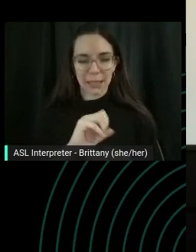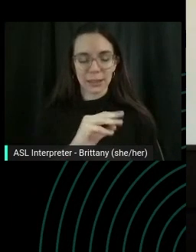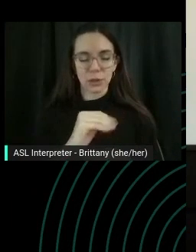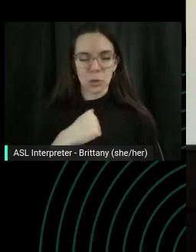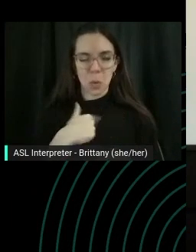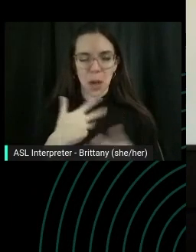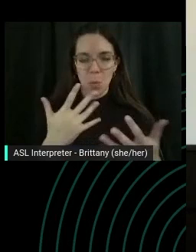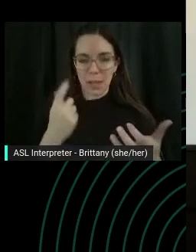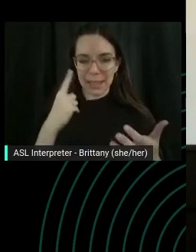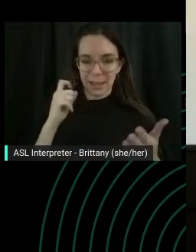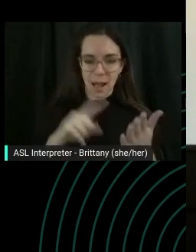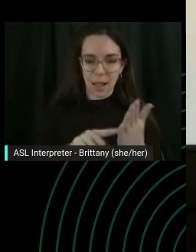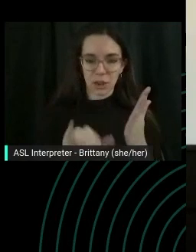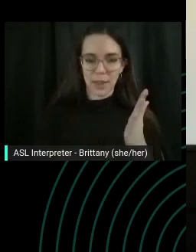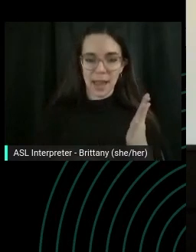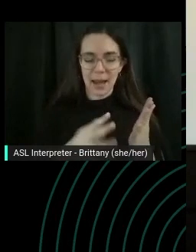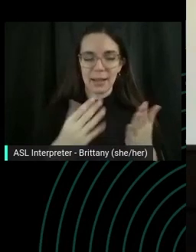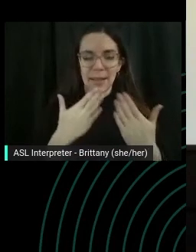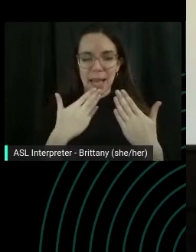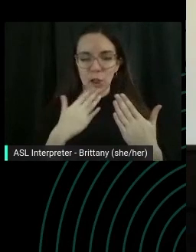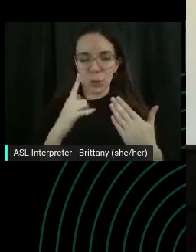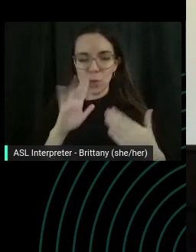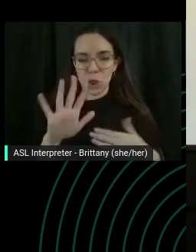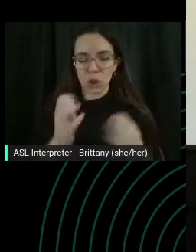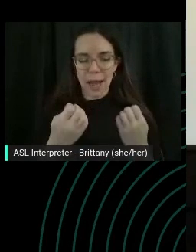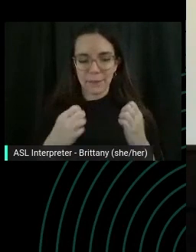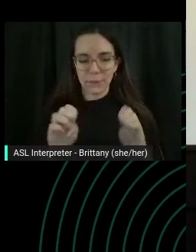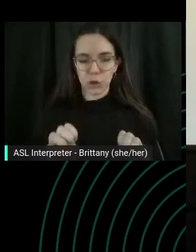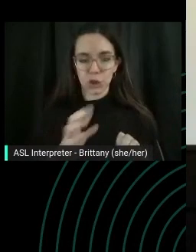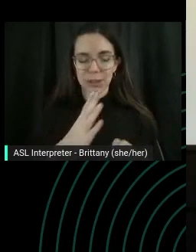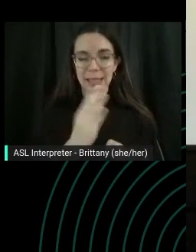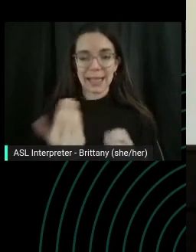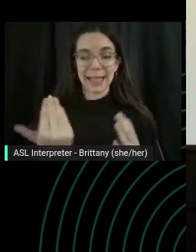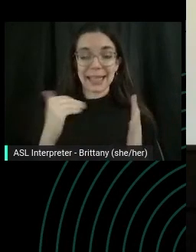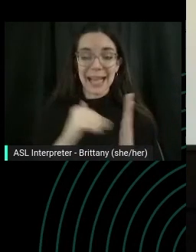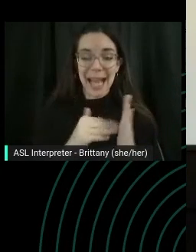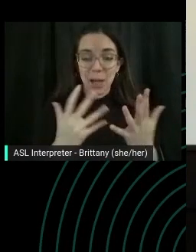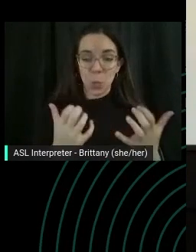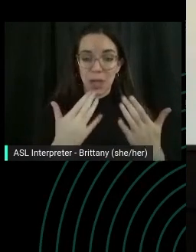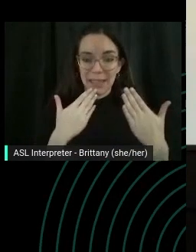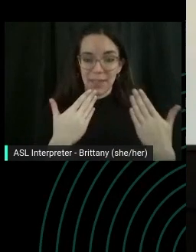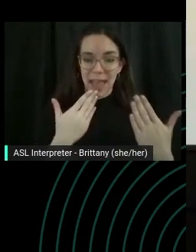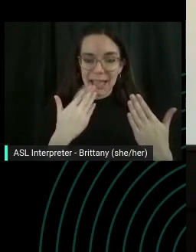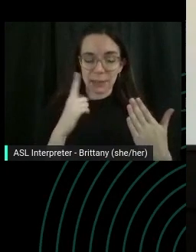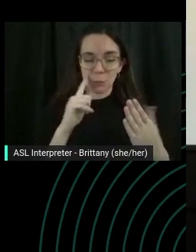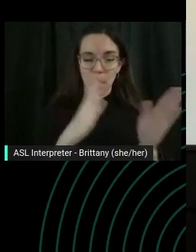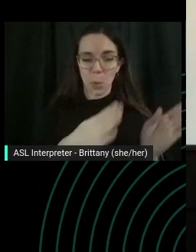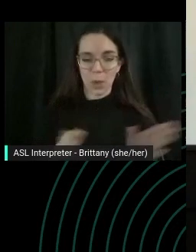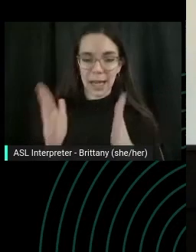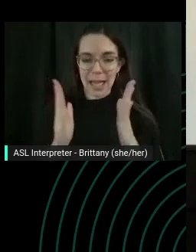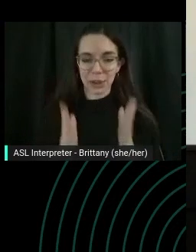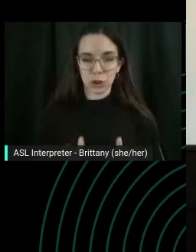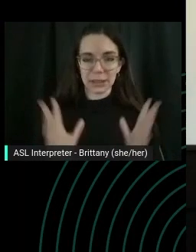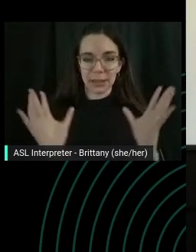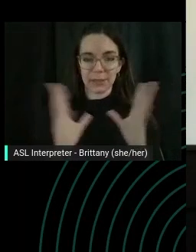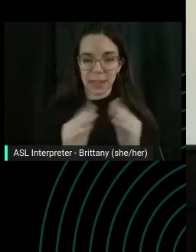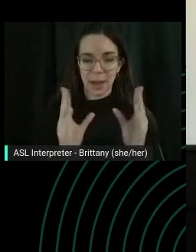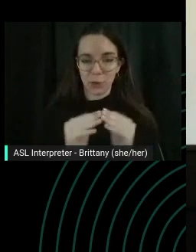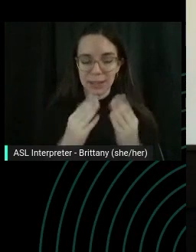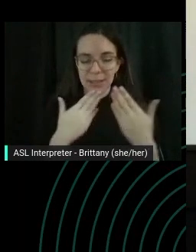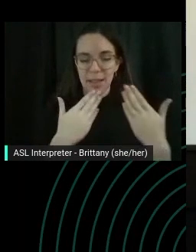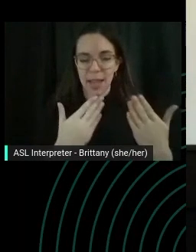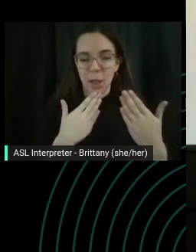to acknowledge that and thank you for your efforts. And again, I would like to give thanks to the organizers of this conference, and thanks to all of